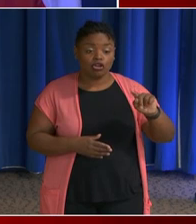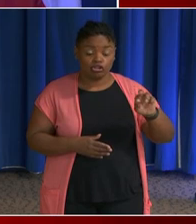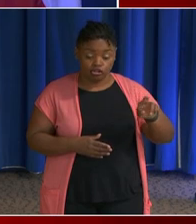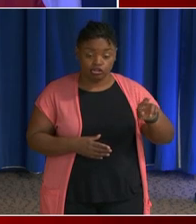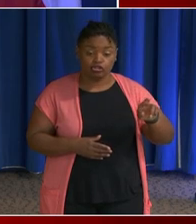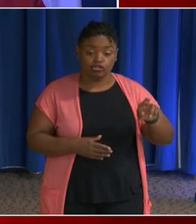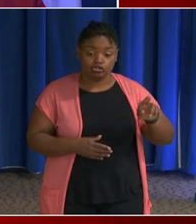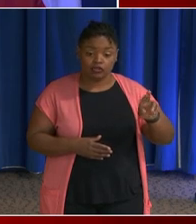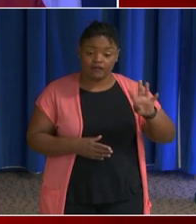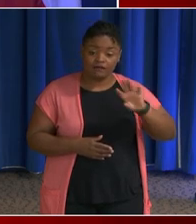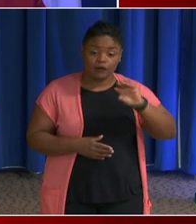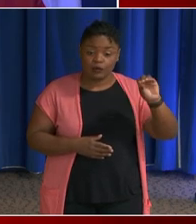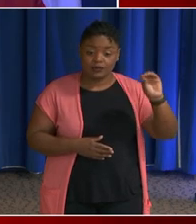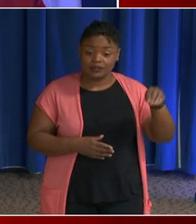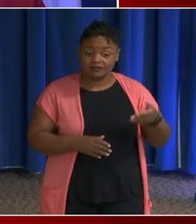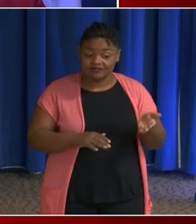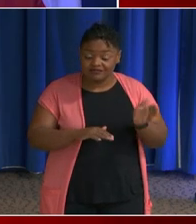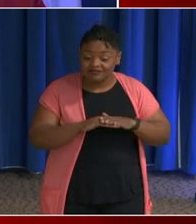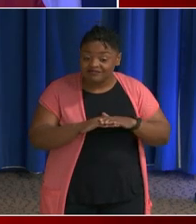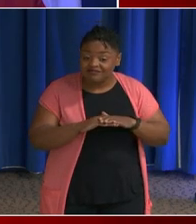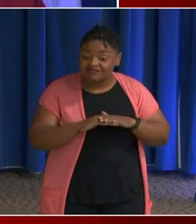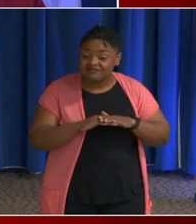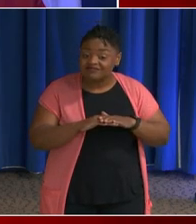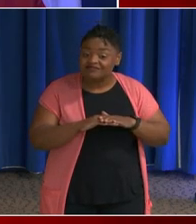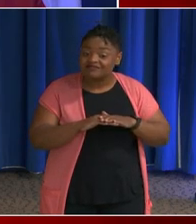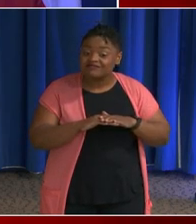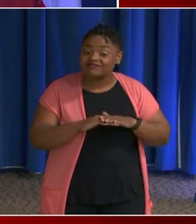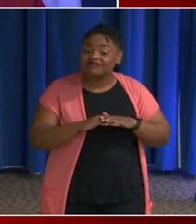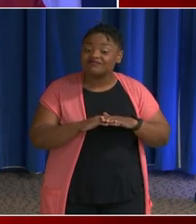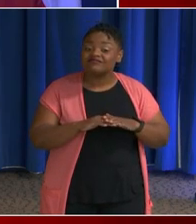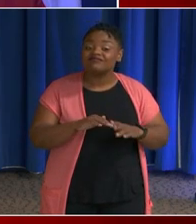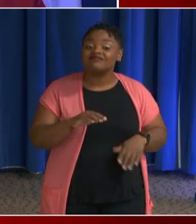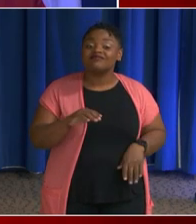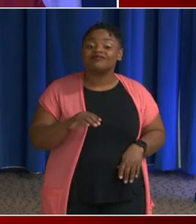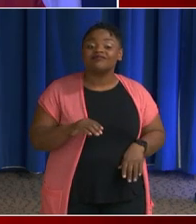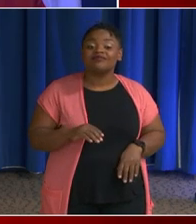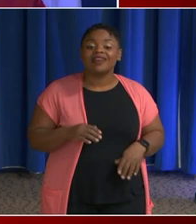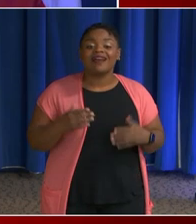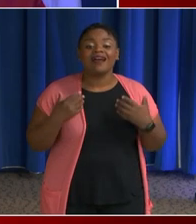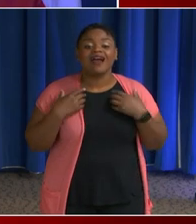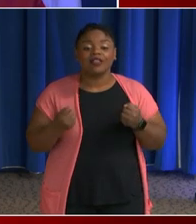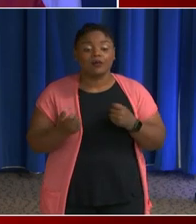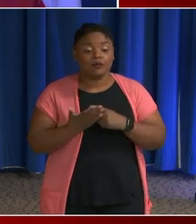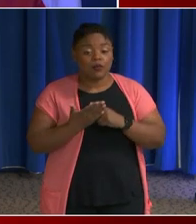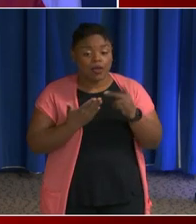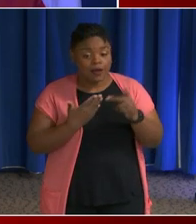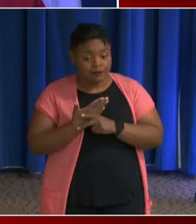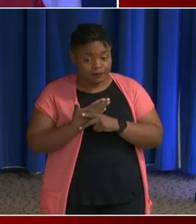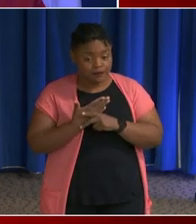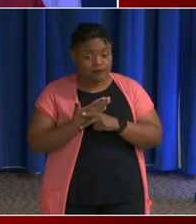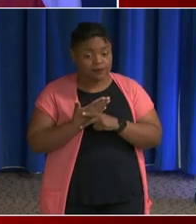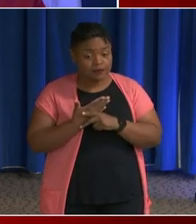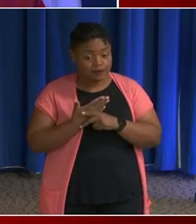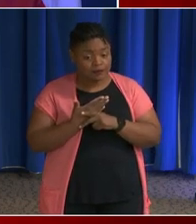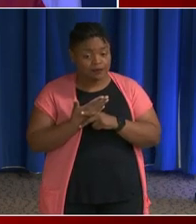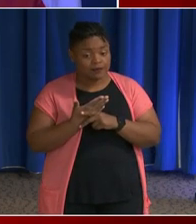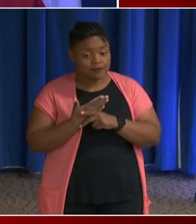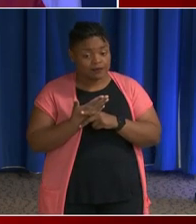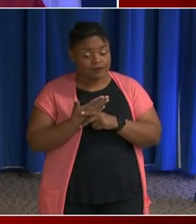change. DHCF, which handles a lot of our health programs, has seen